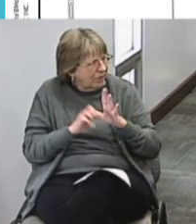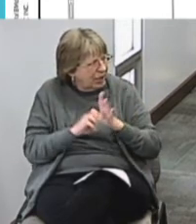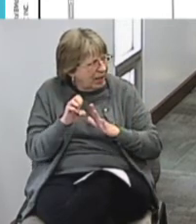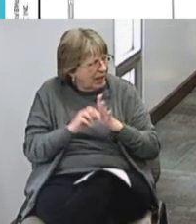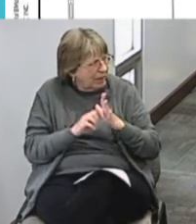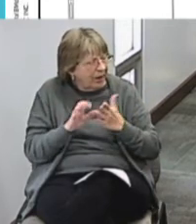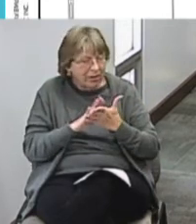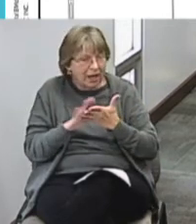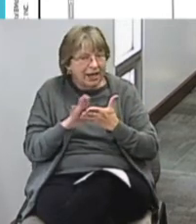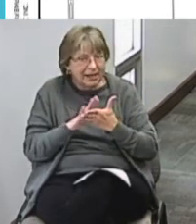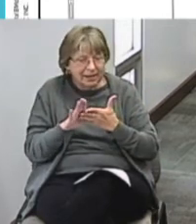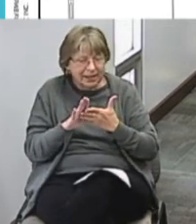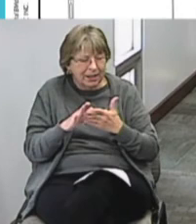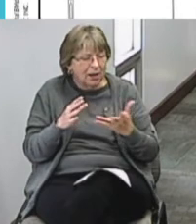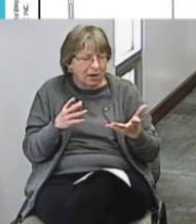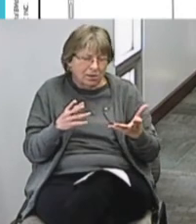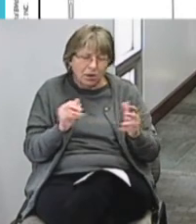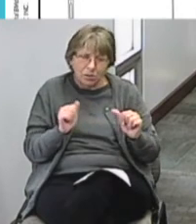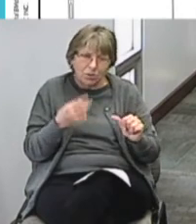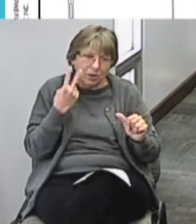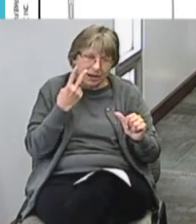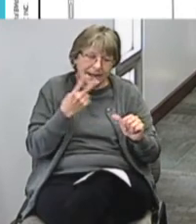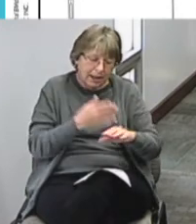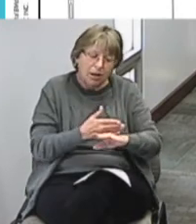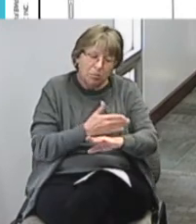Wonderful. Yeah, so there has been some progress, but you